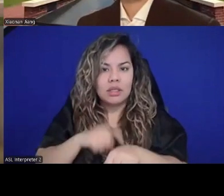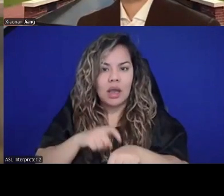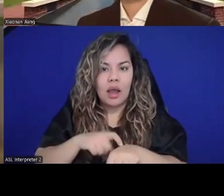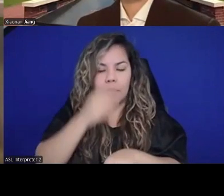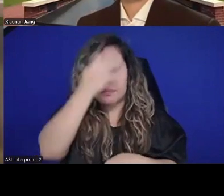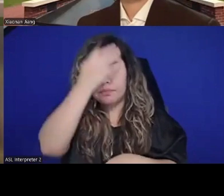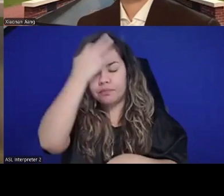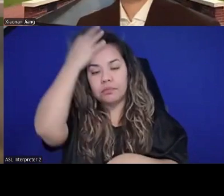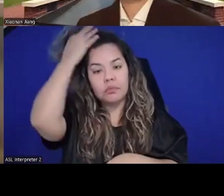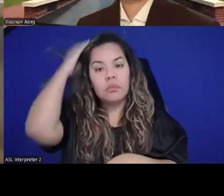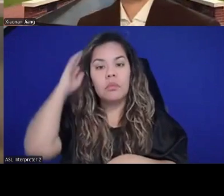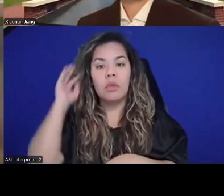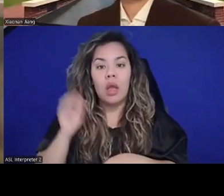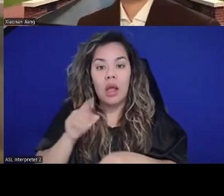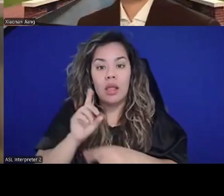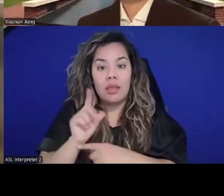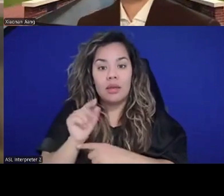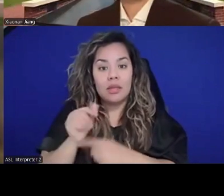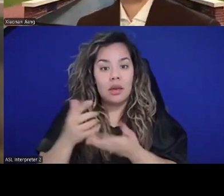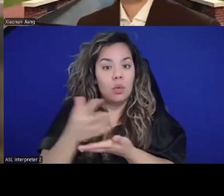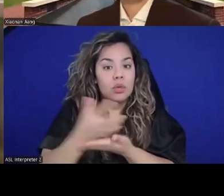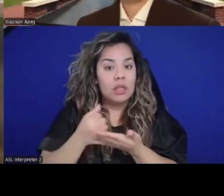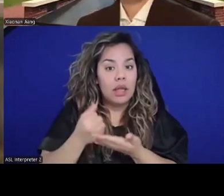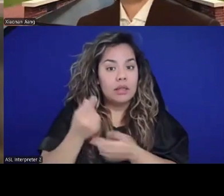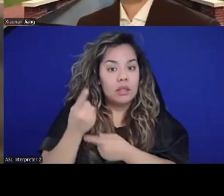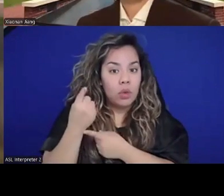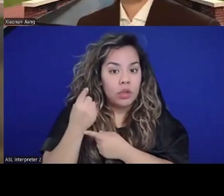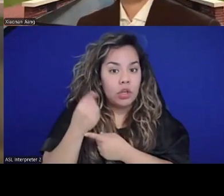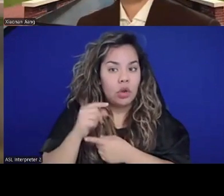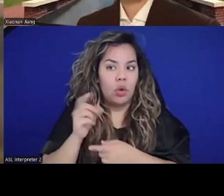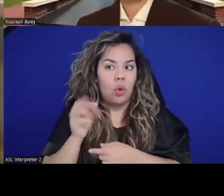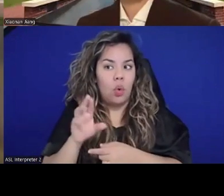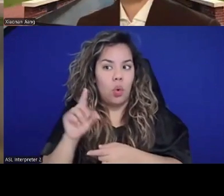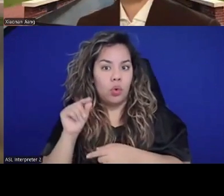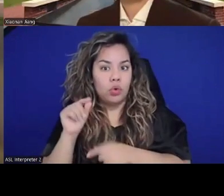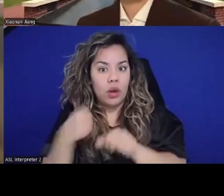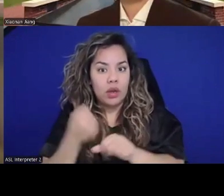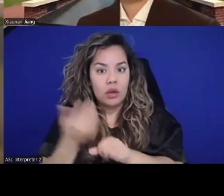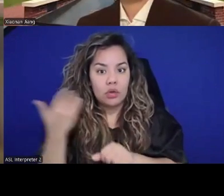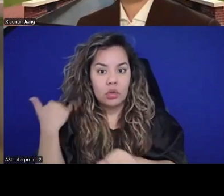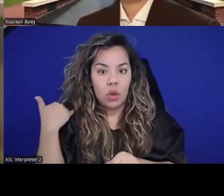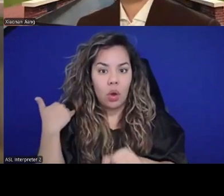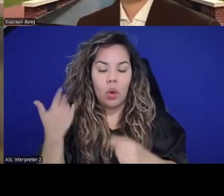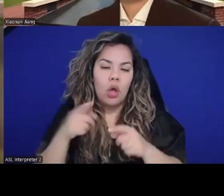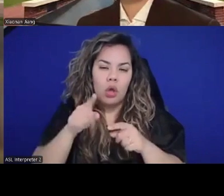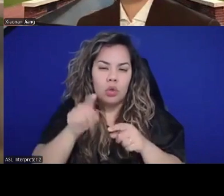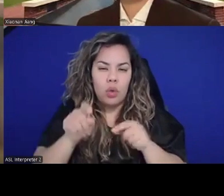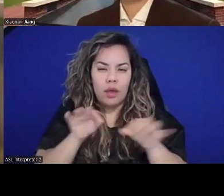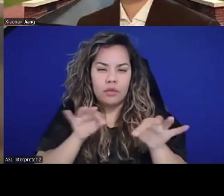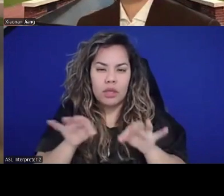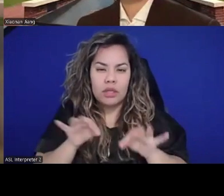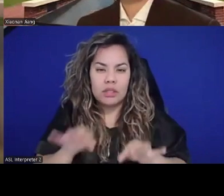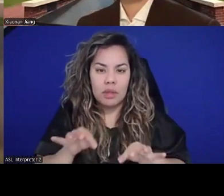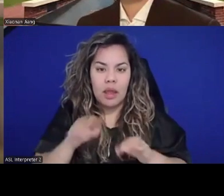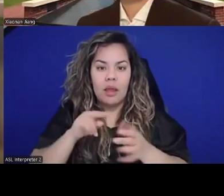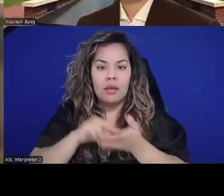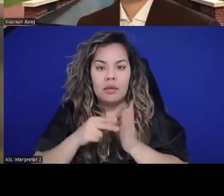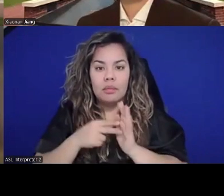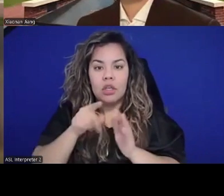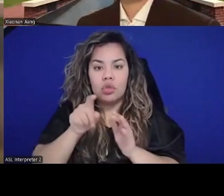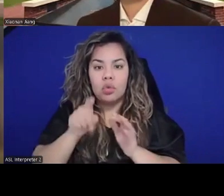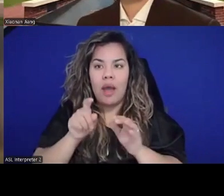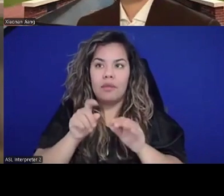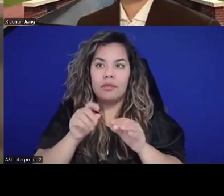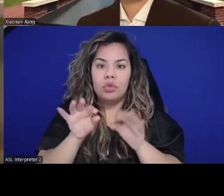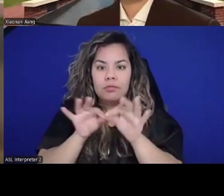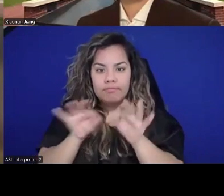collected a year ago, or is it data from 20 years ago, etc.? That means give not only the regional